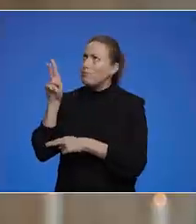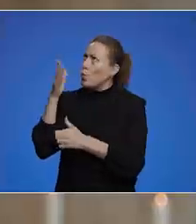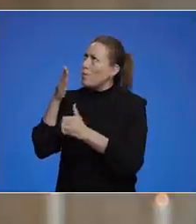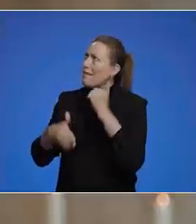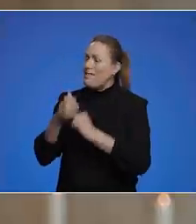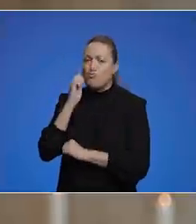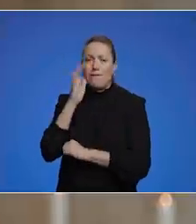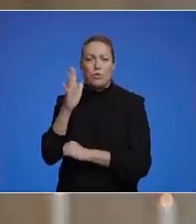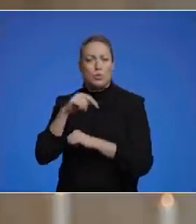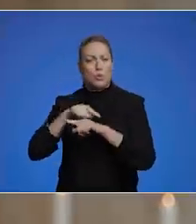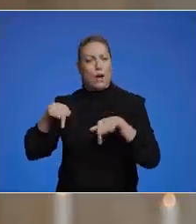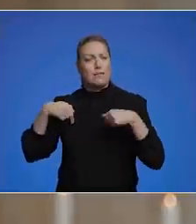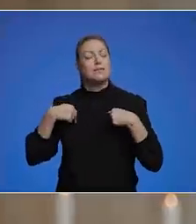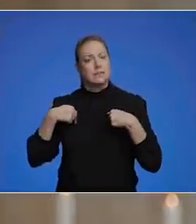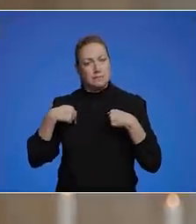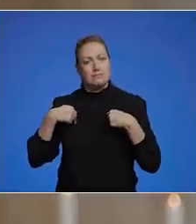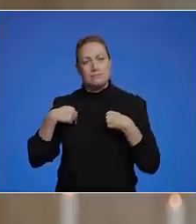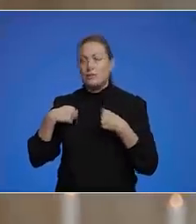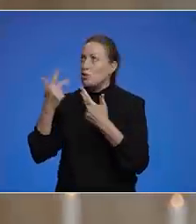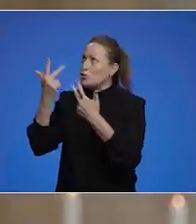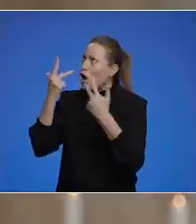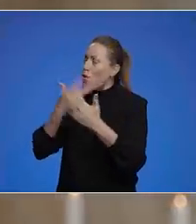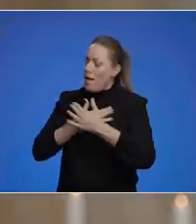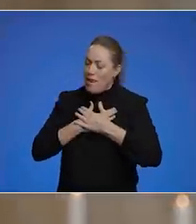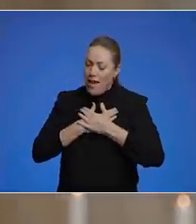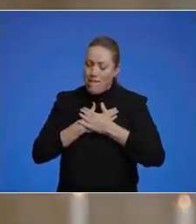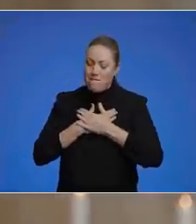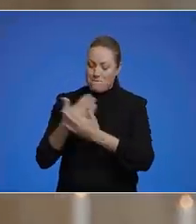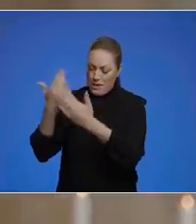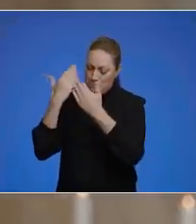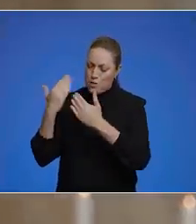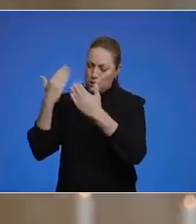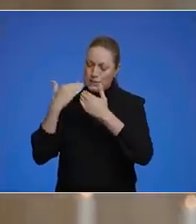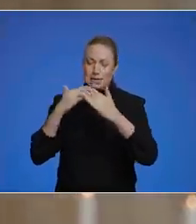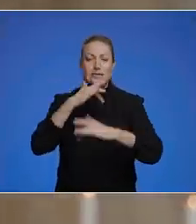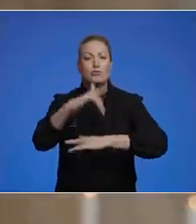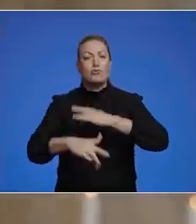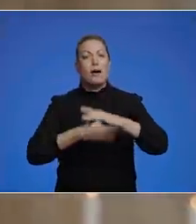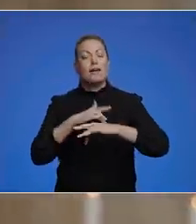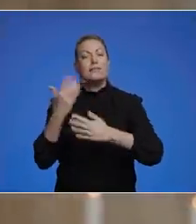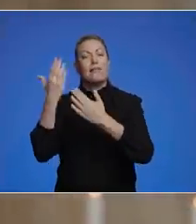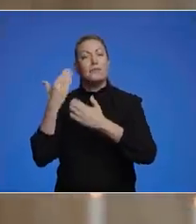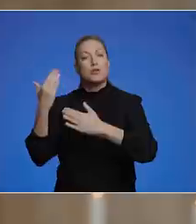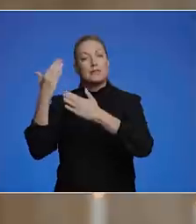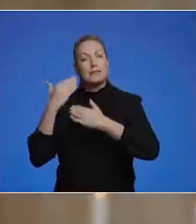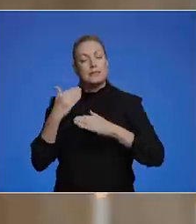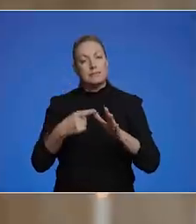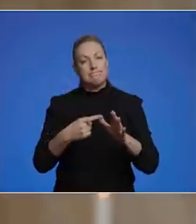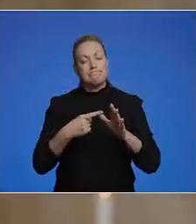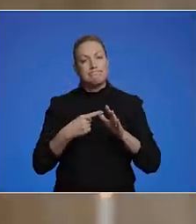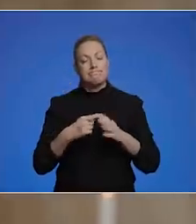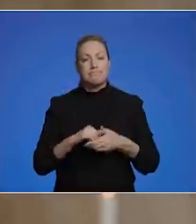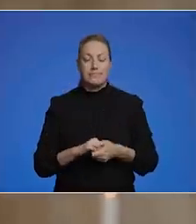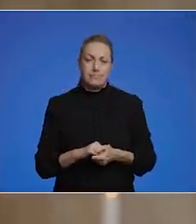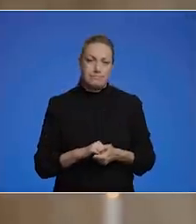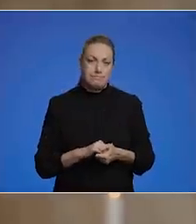refuse us. Show us your love and mercy. Christ, have mercy. And Lord, for those times where